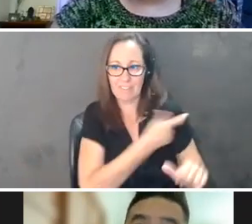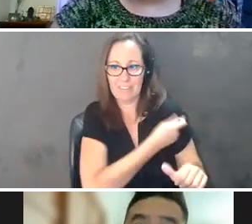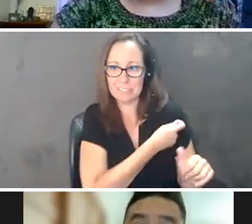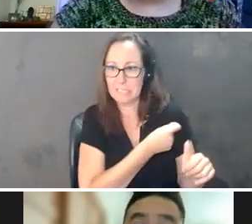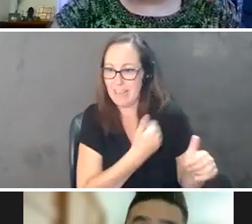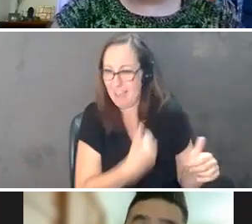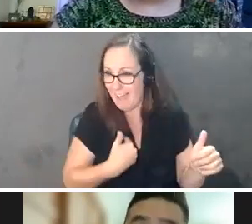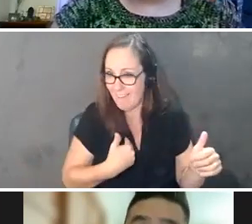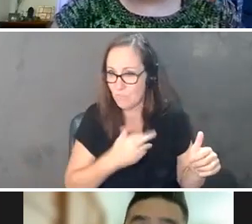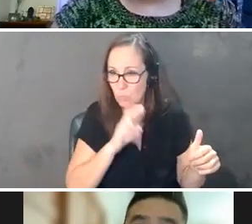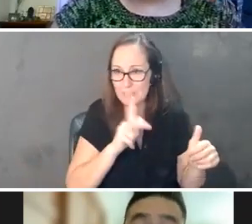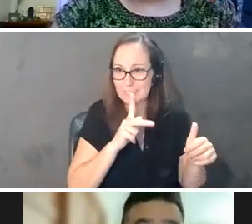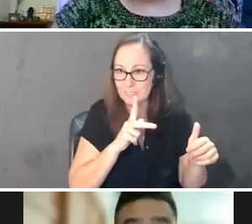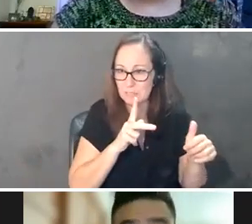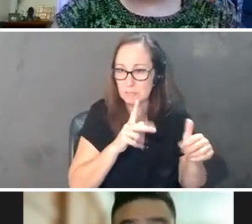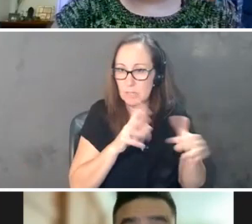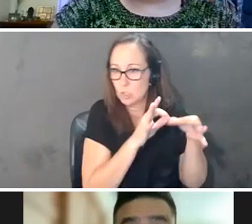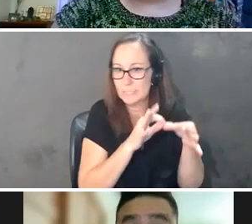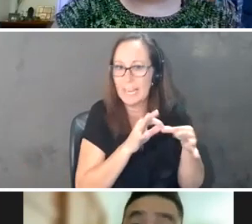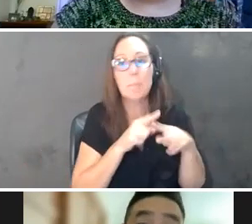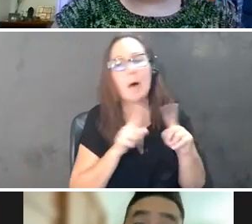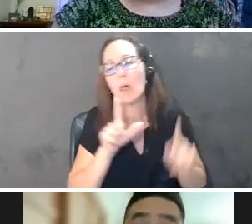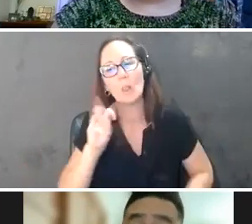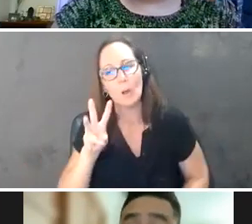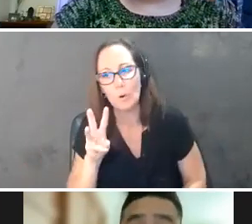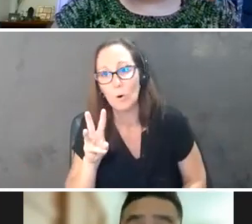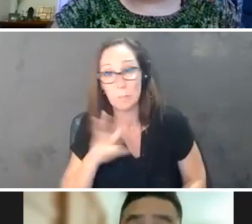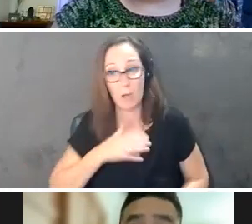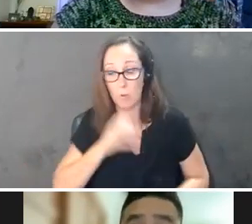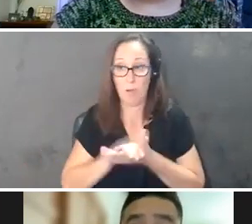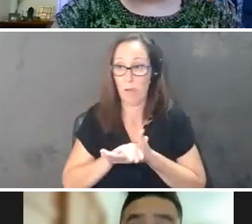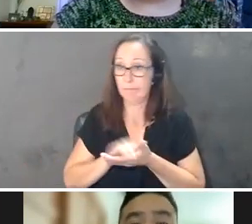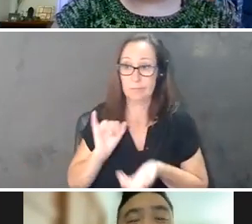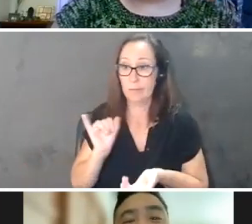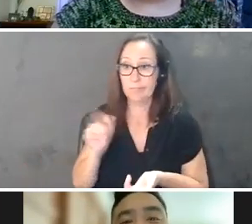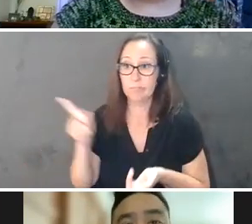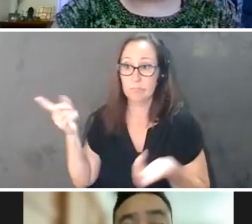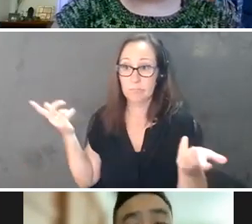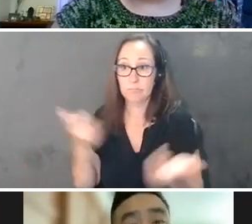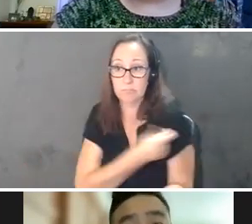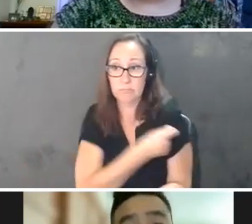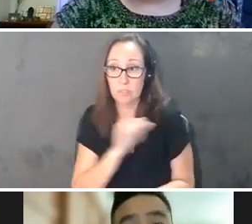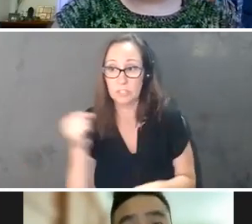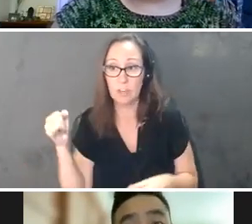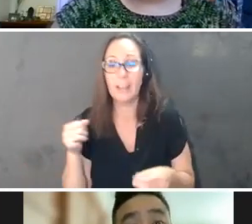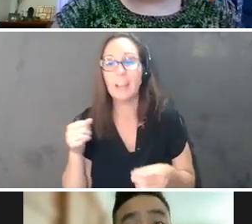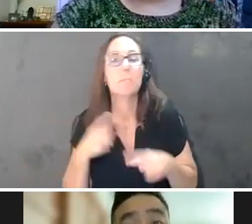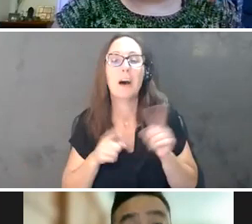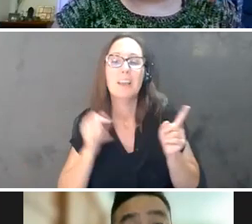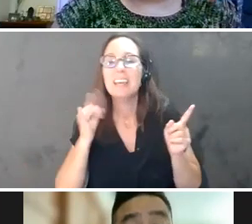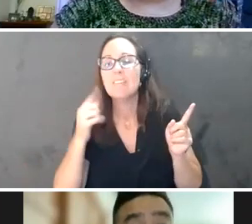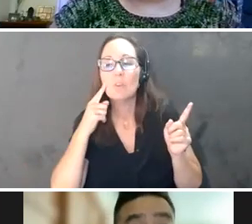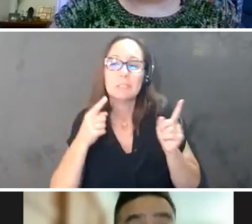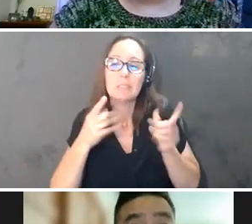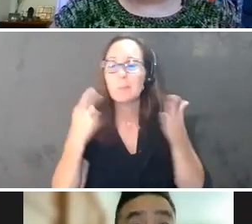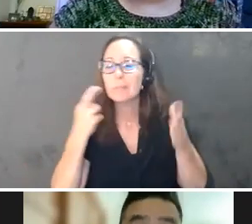with that risk, because it's a very, very low risk, again, my wife was, then you can do it, right? But if you're someone who, let's say you're just like, I don't know,